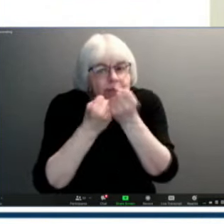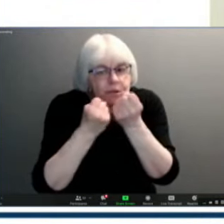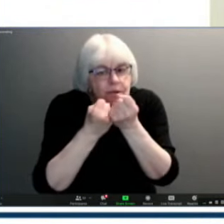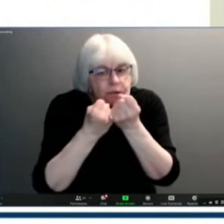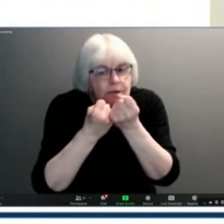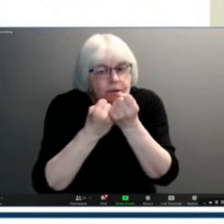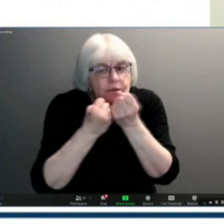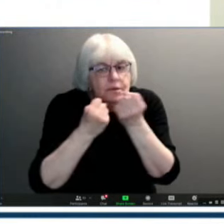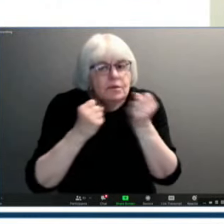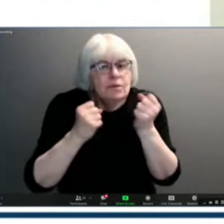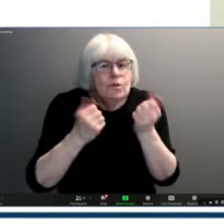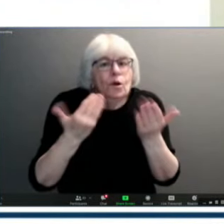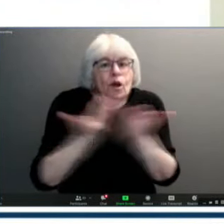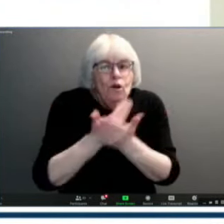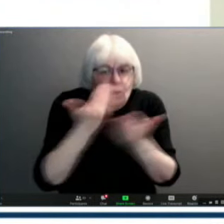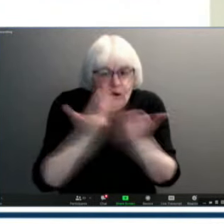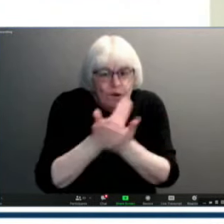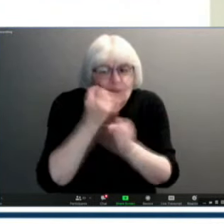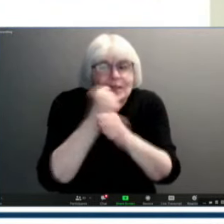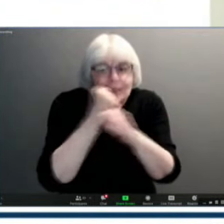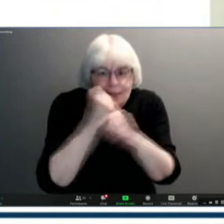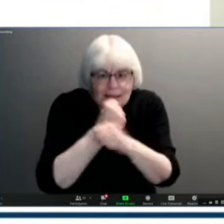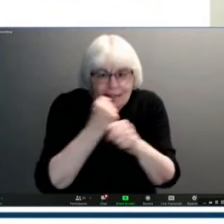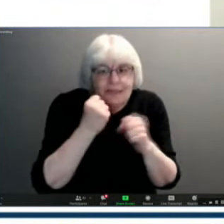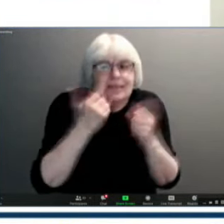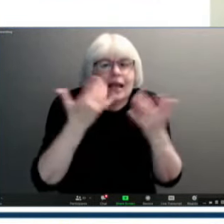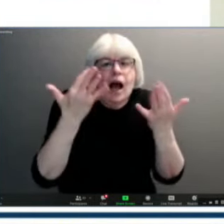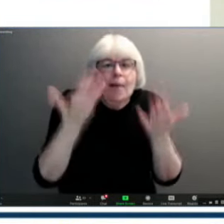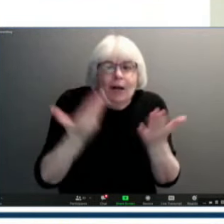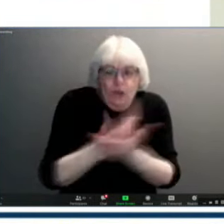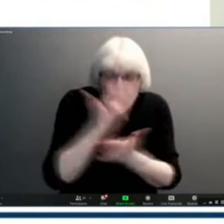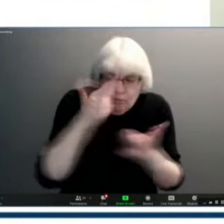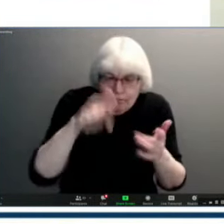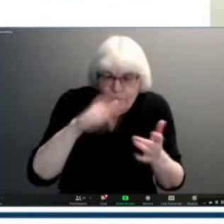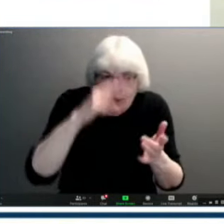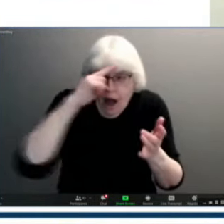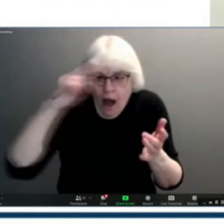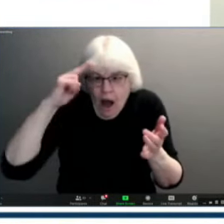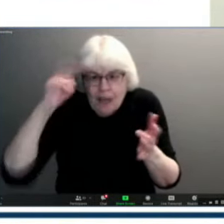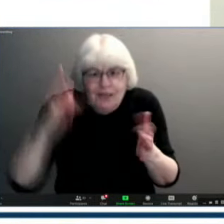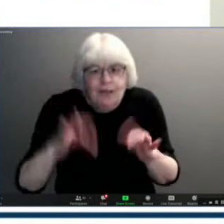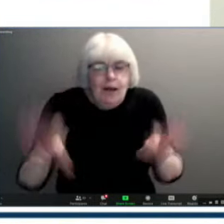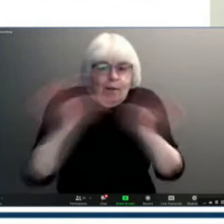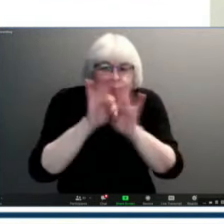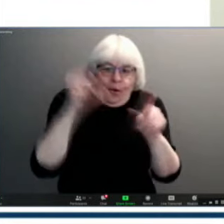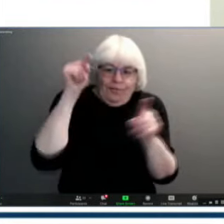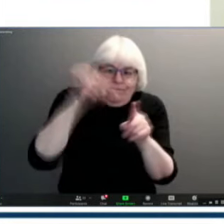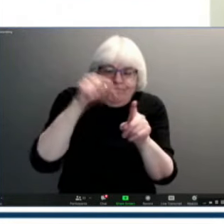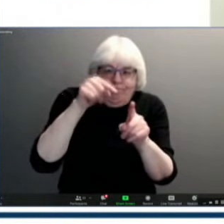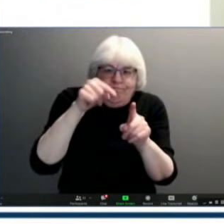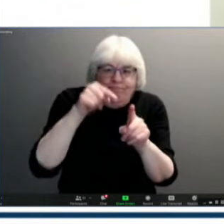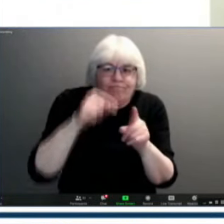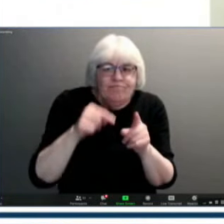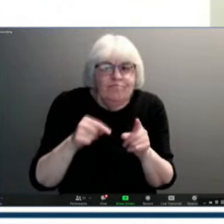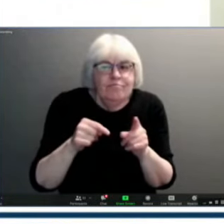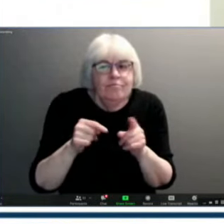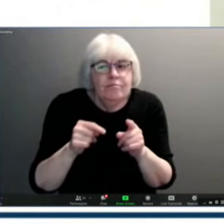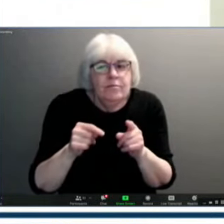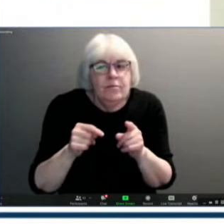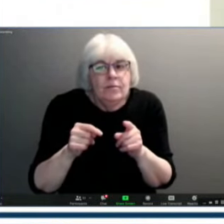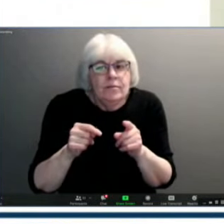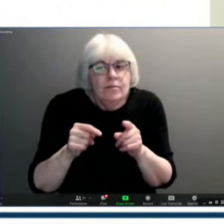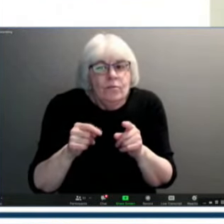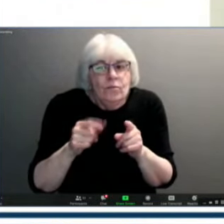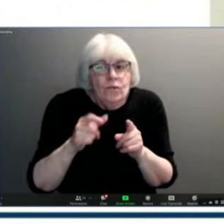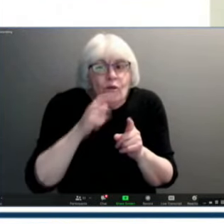run of a day and how many hospitalizations. How many active cases. It would only be an indicator of if there's much COVID around, and